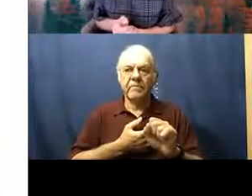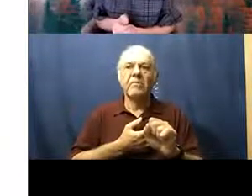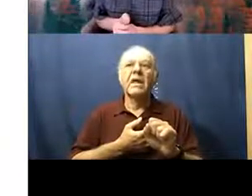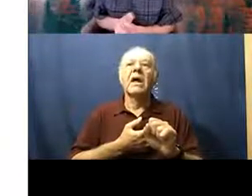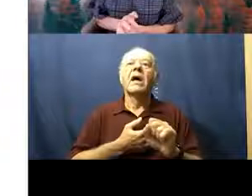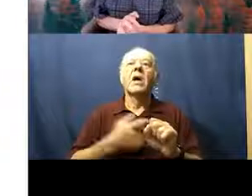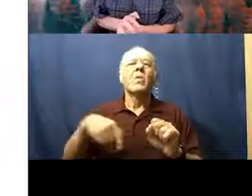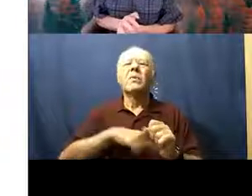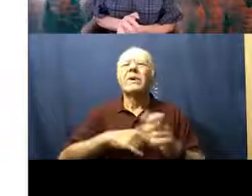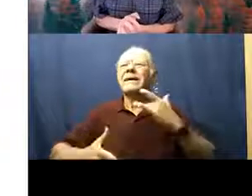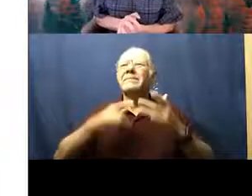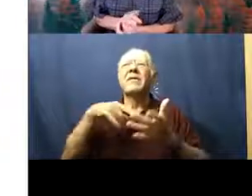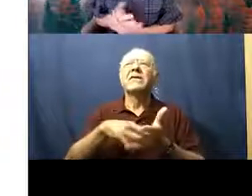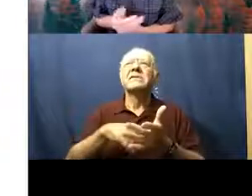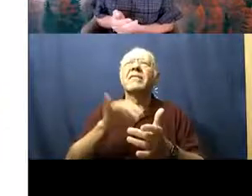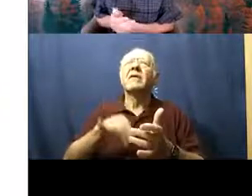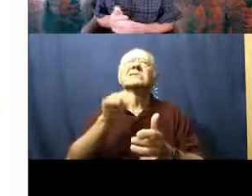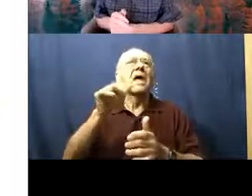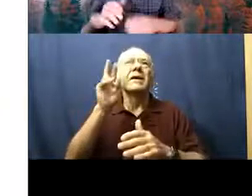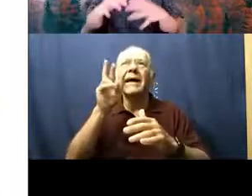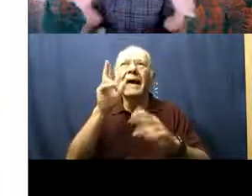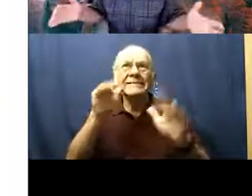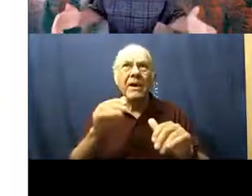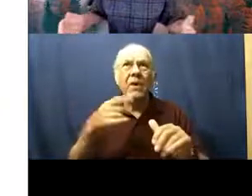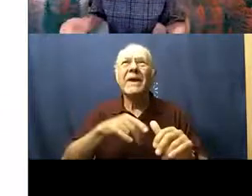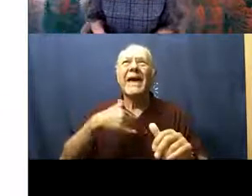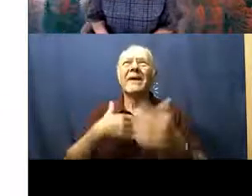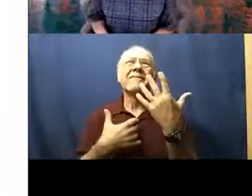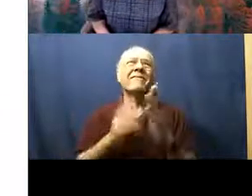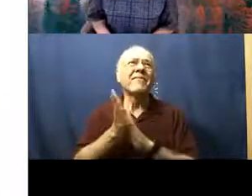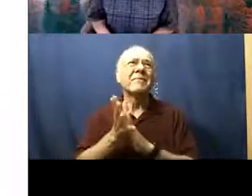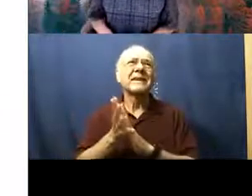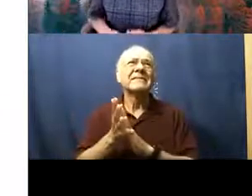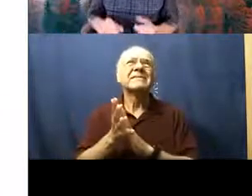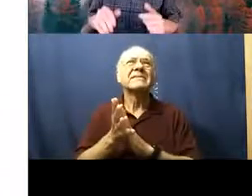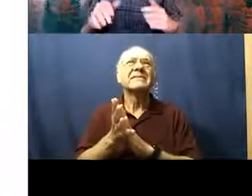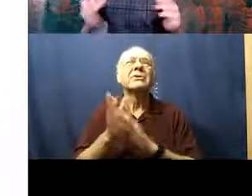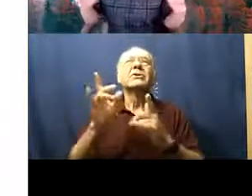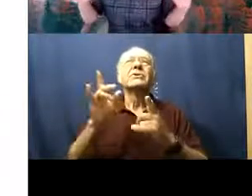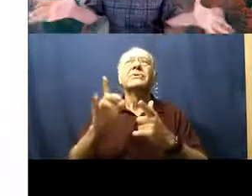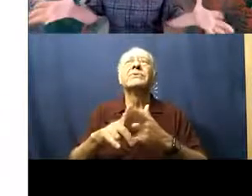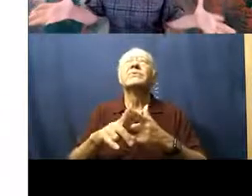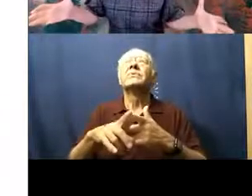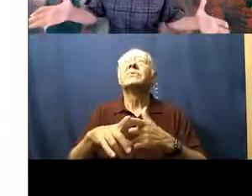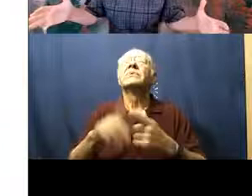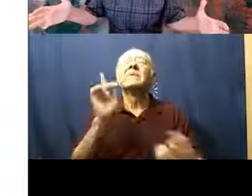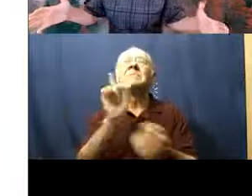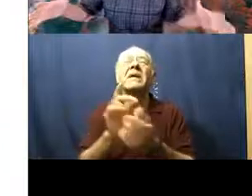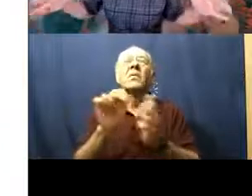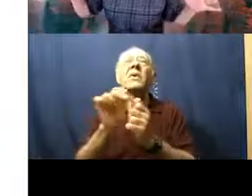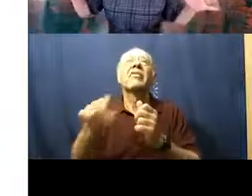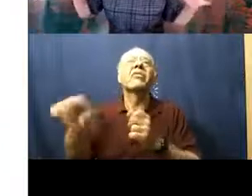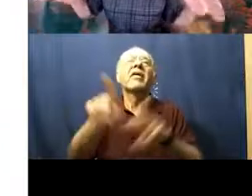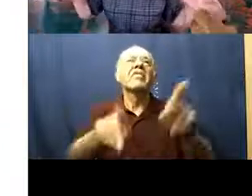really excited about this. It was unexpected, and we had like 5 minutes in the grand scheme of things to meet with our stakeholders